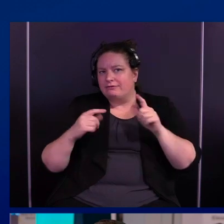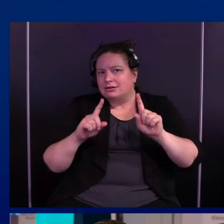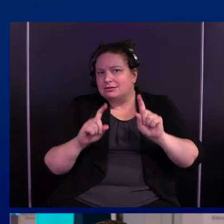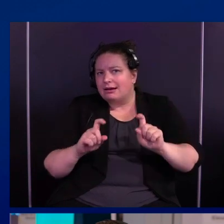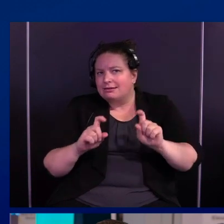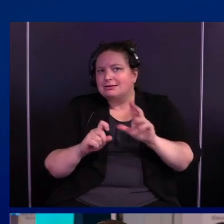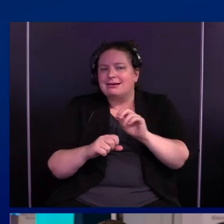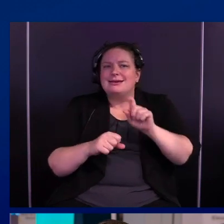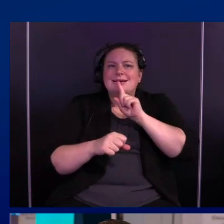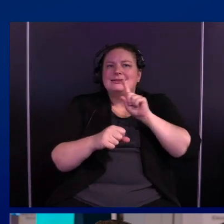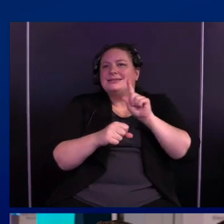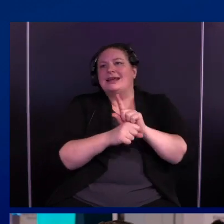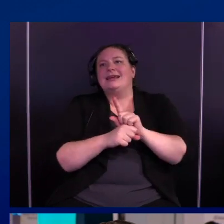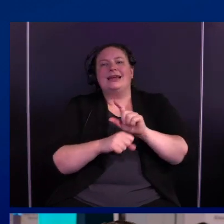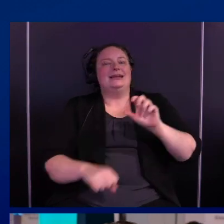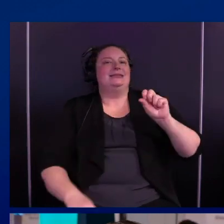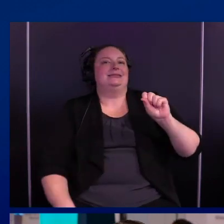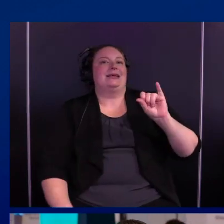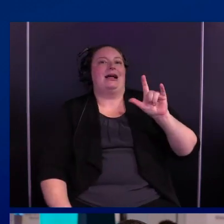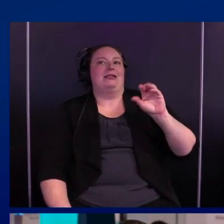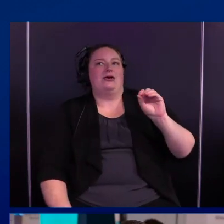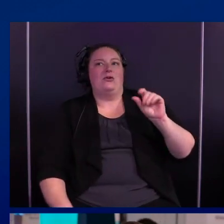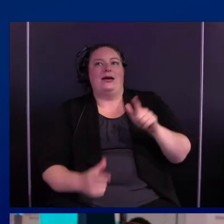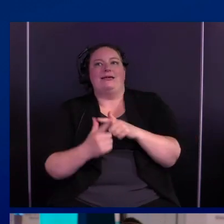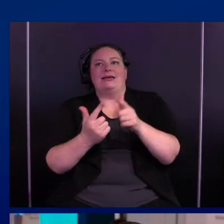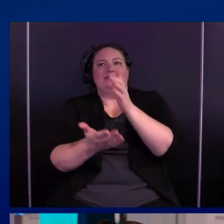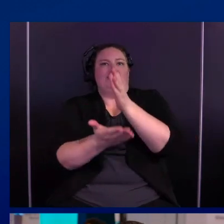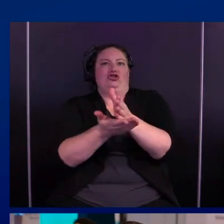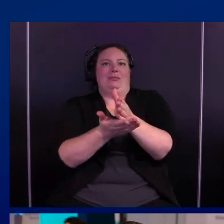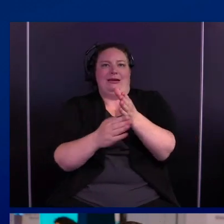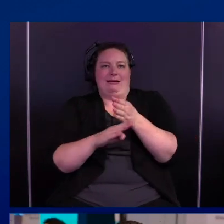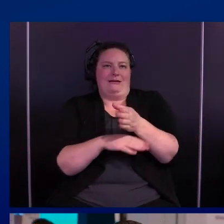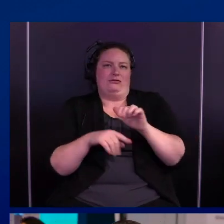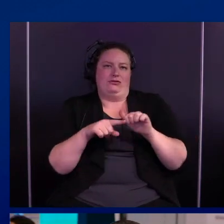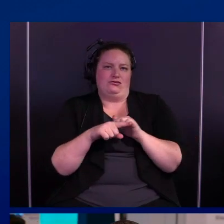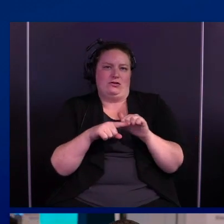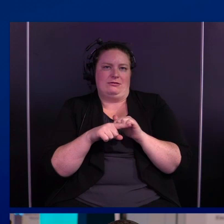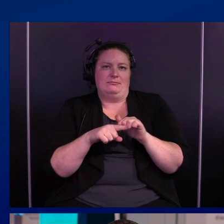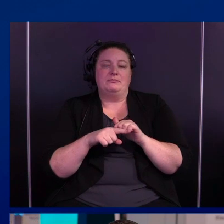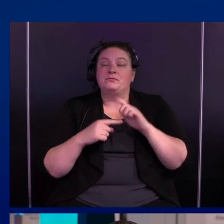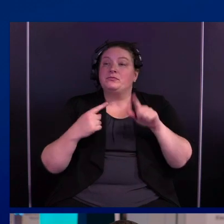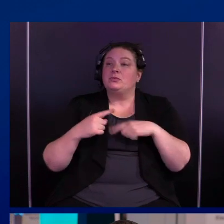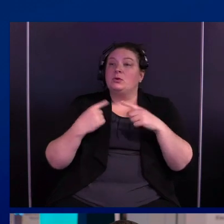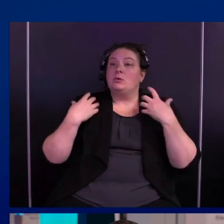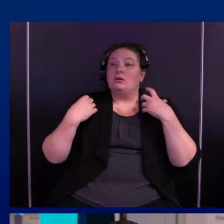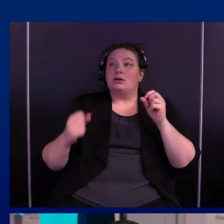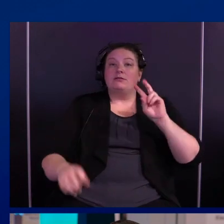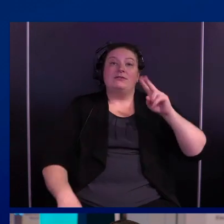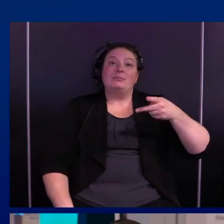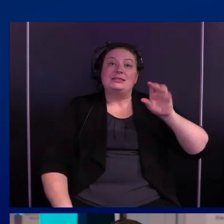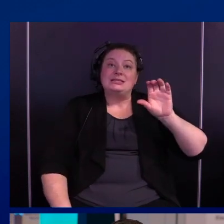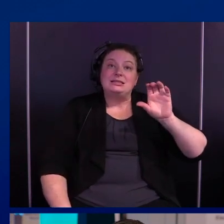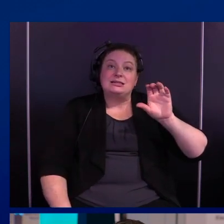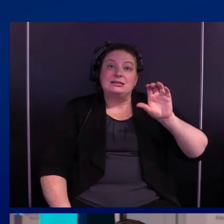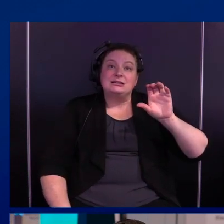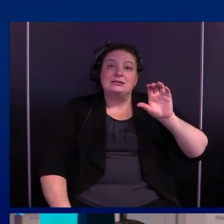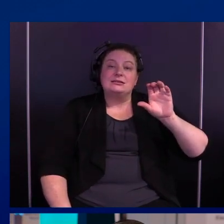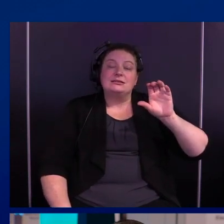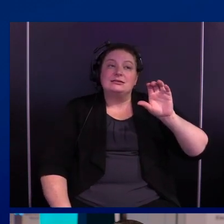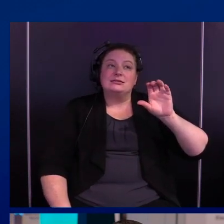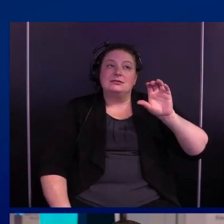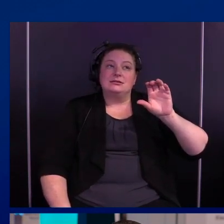dedicated silo and just terminate it after the drill. So after we recover the VPC, I can go